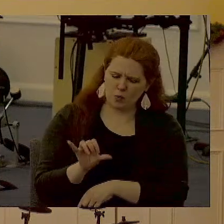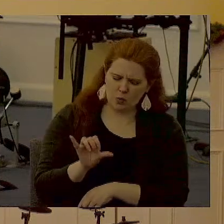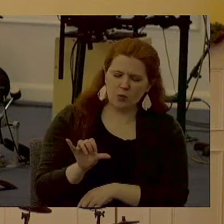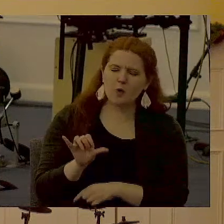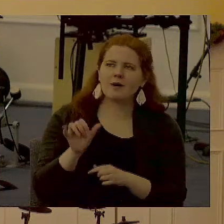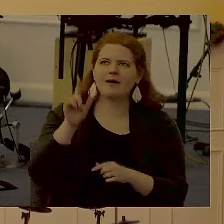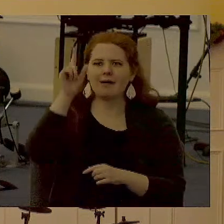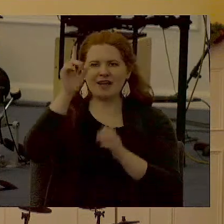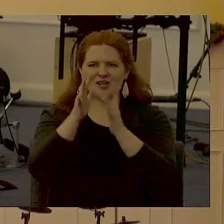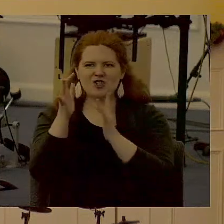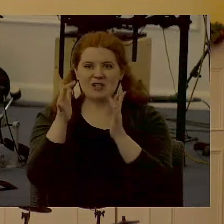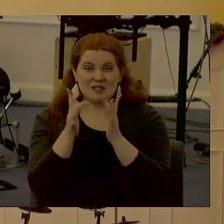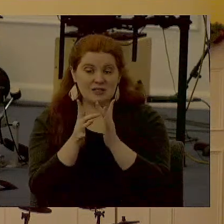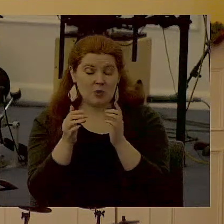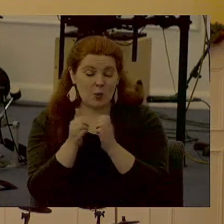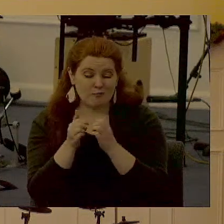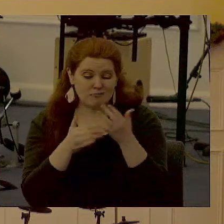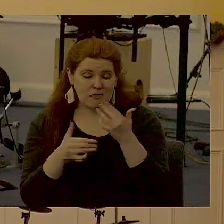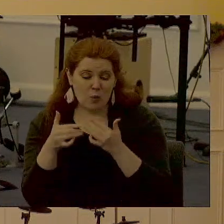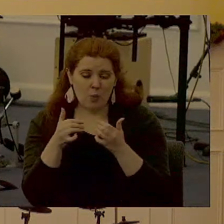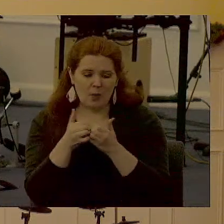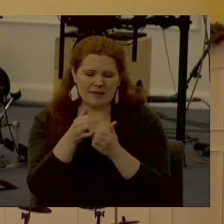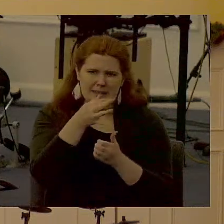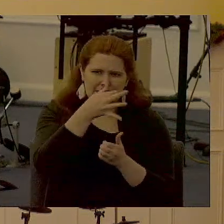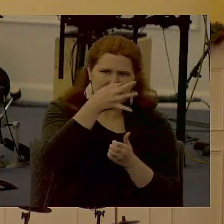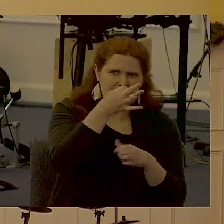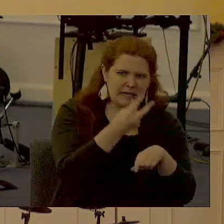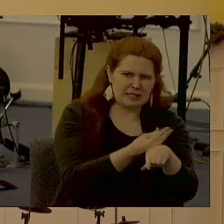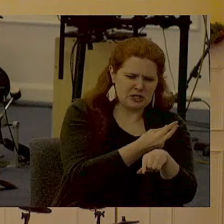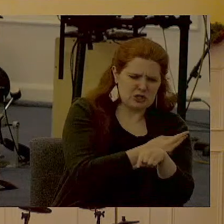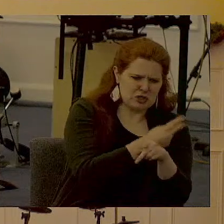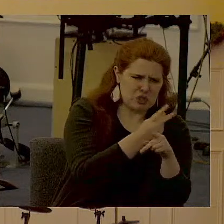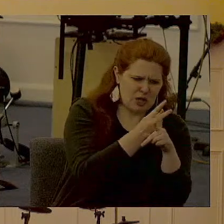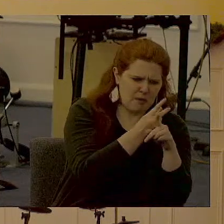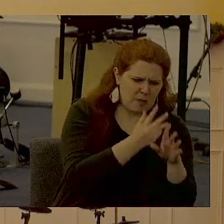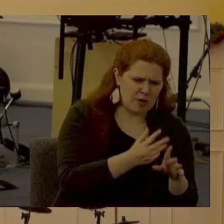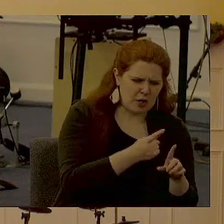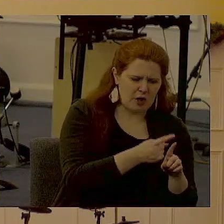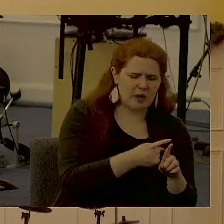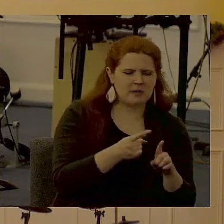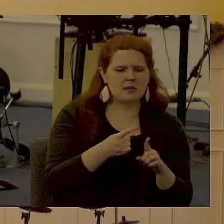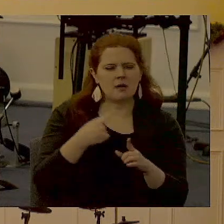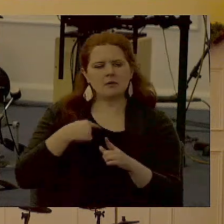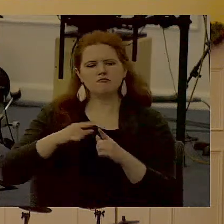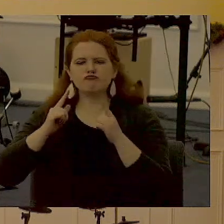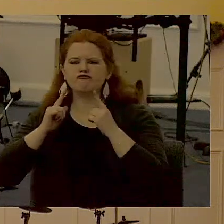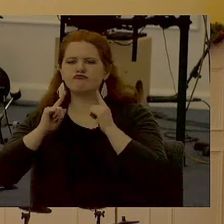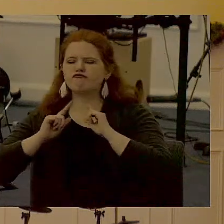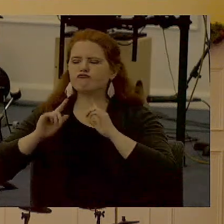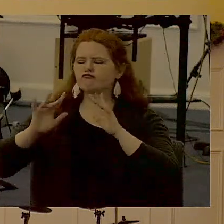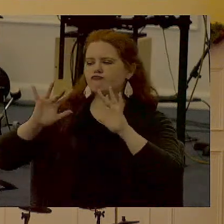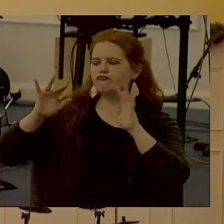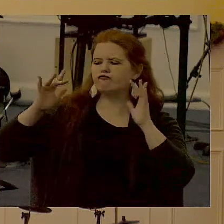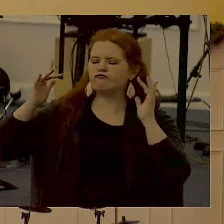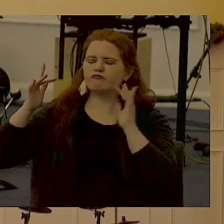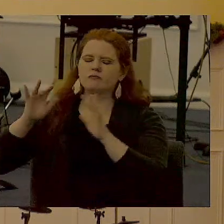is happy to be with stinky shepherds and perfumed magi.